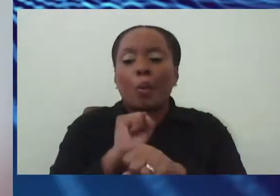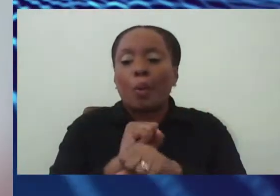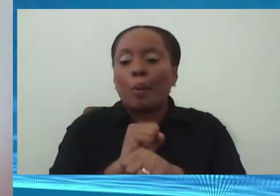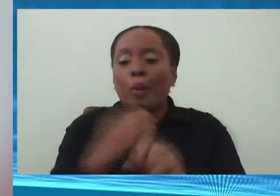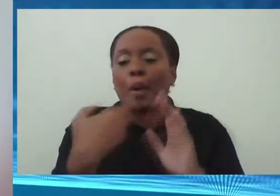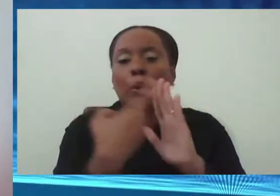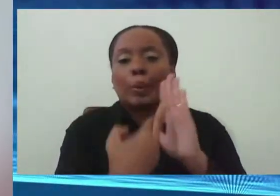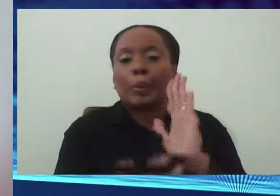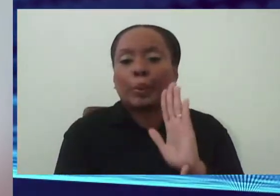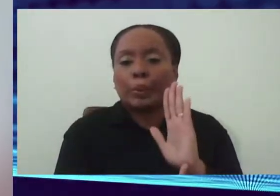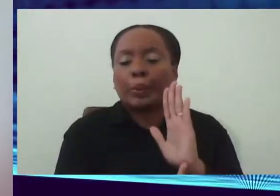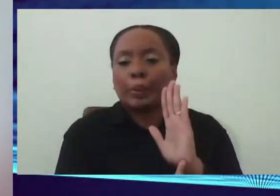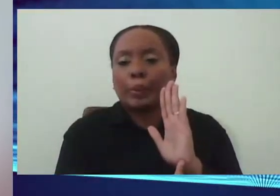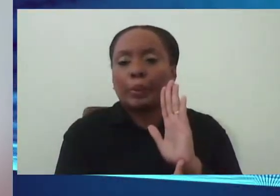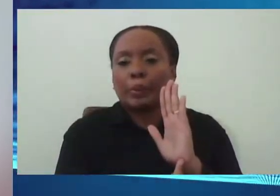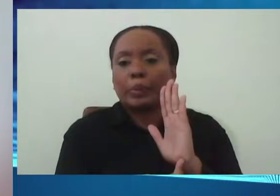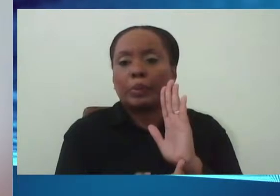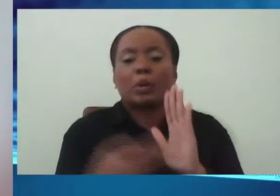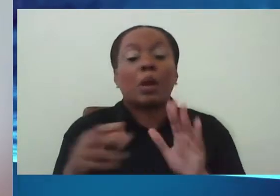well. And